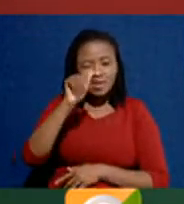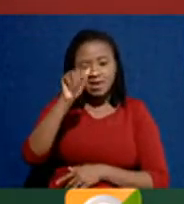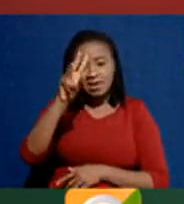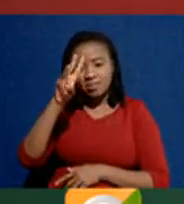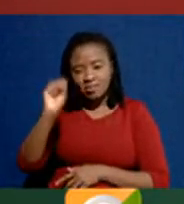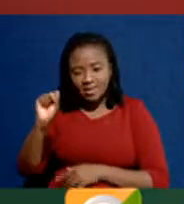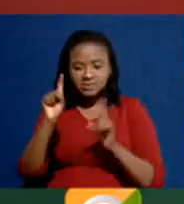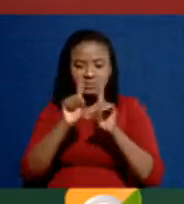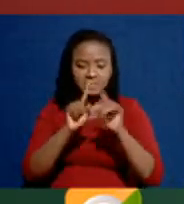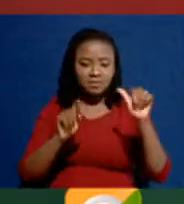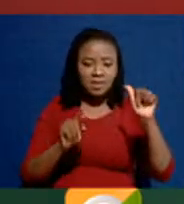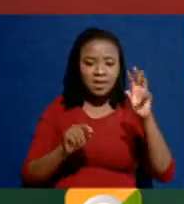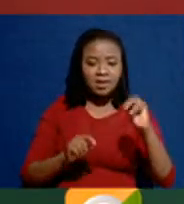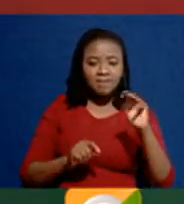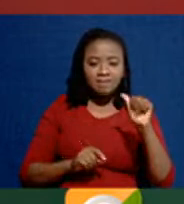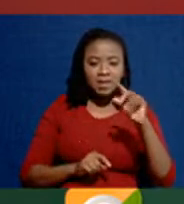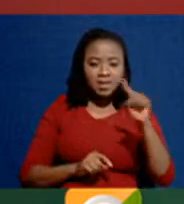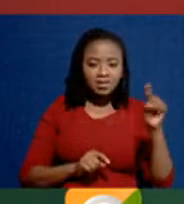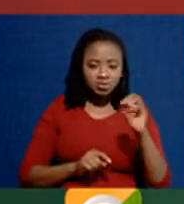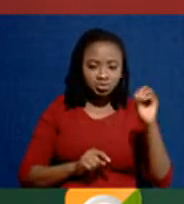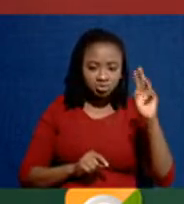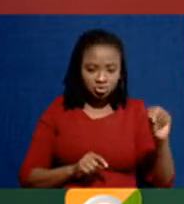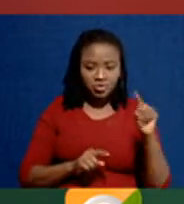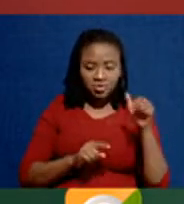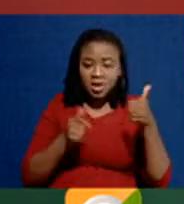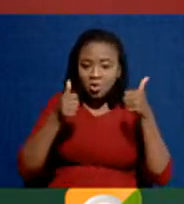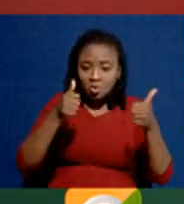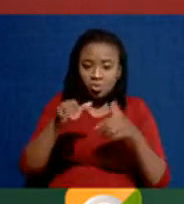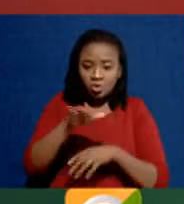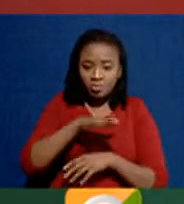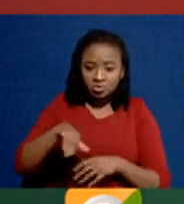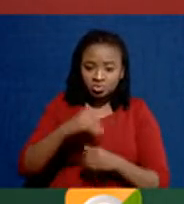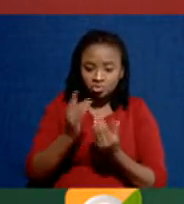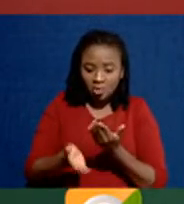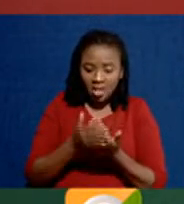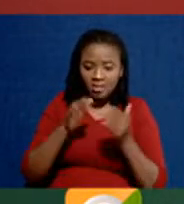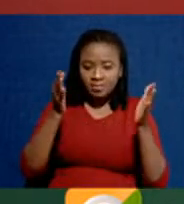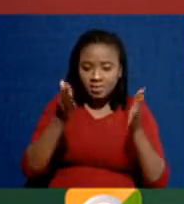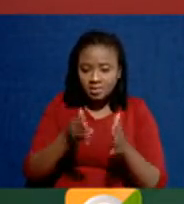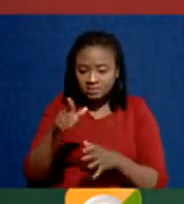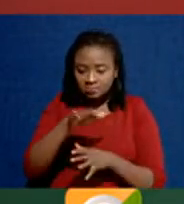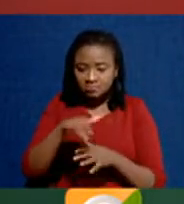crucial part of Silicon Savannah's growth and development.